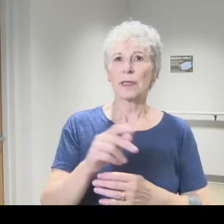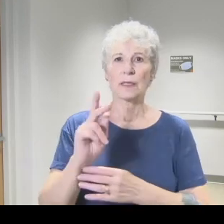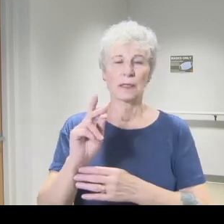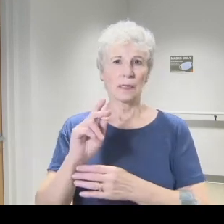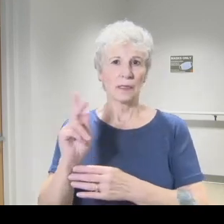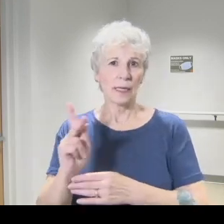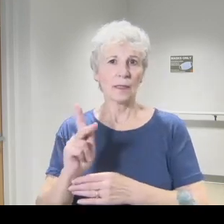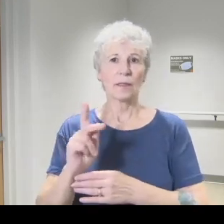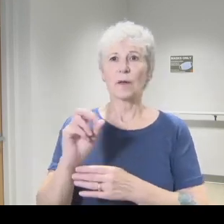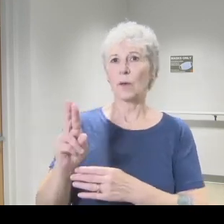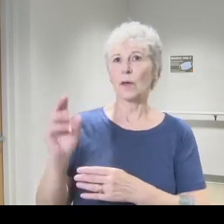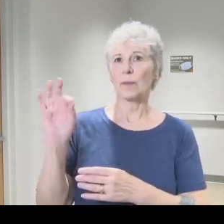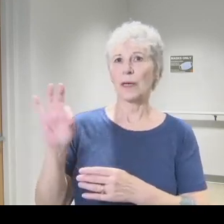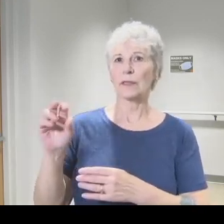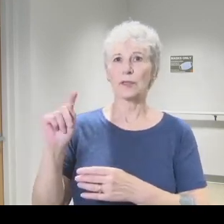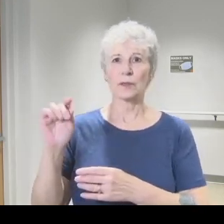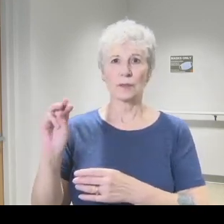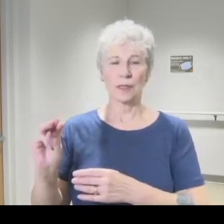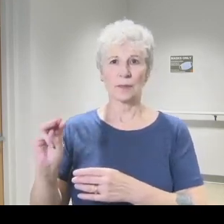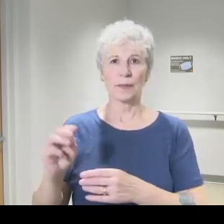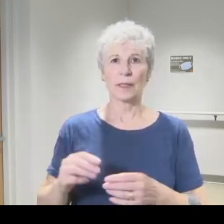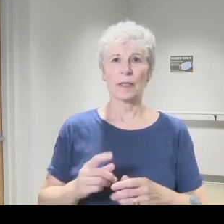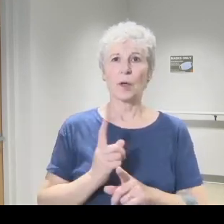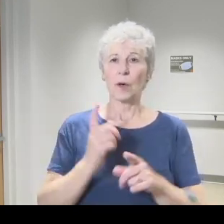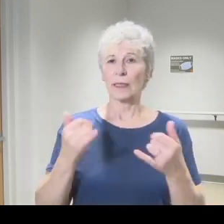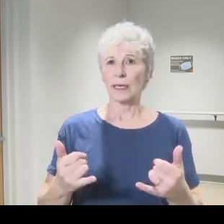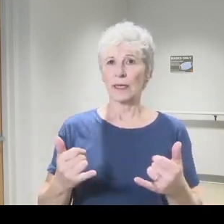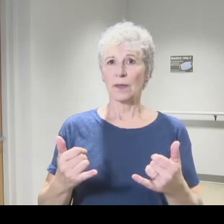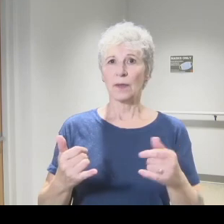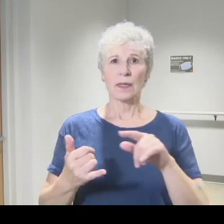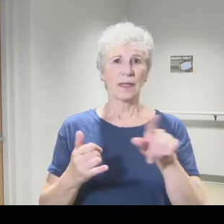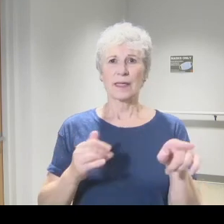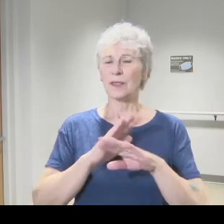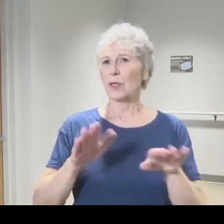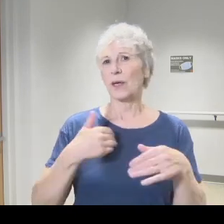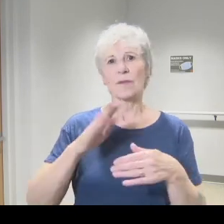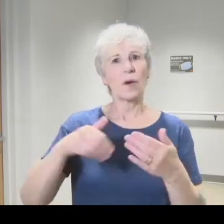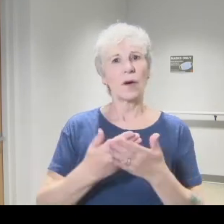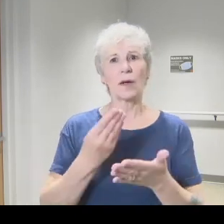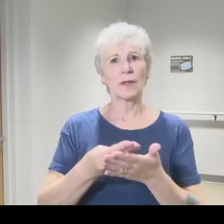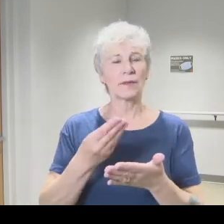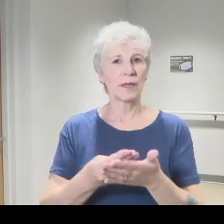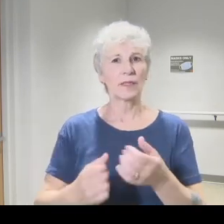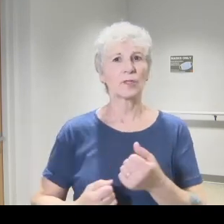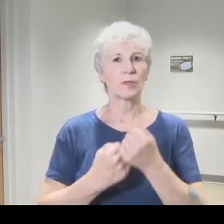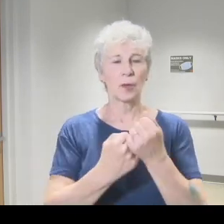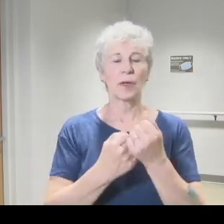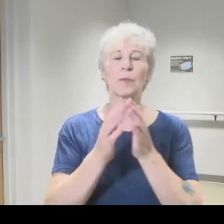Tom Burns. Currently, the Windlers do not have all of their needed financial support, so would you prayerfully